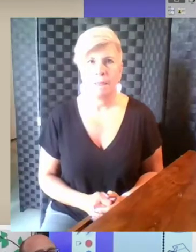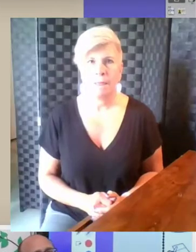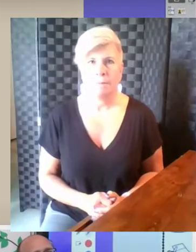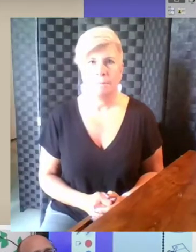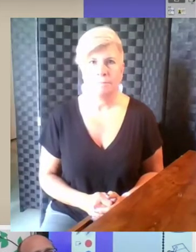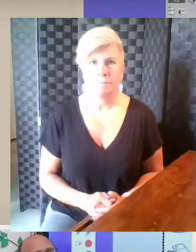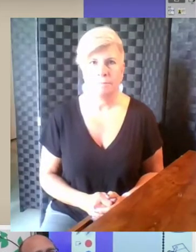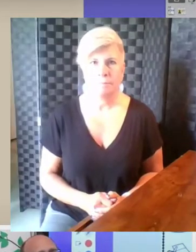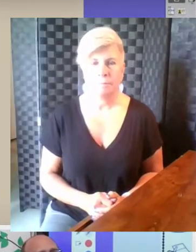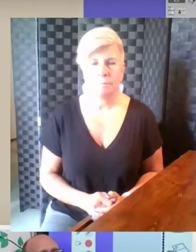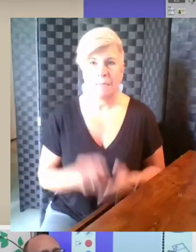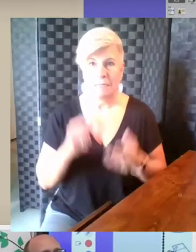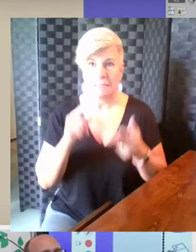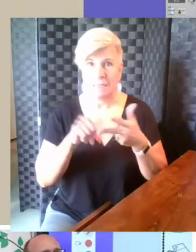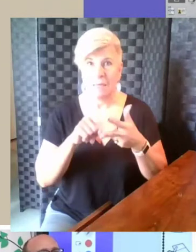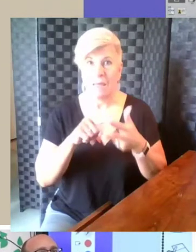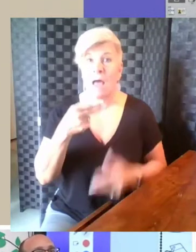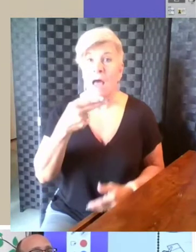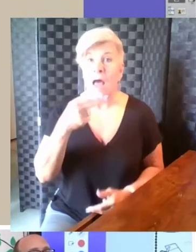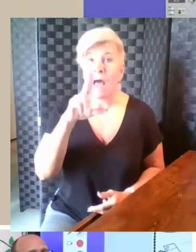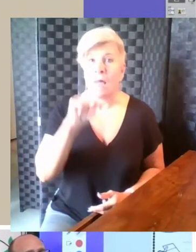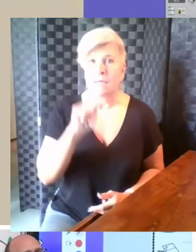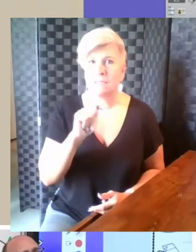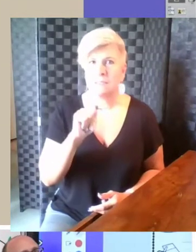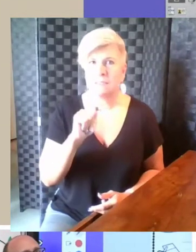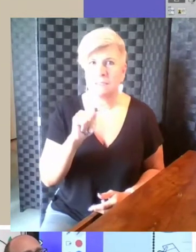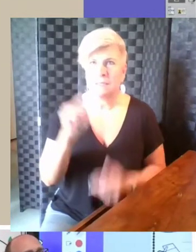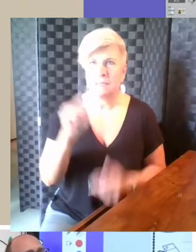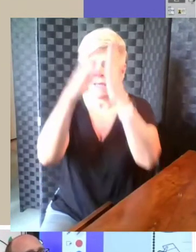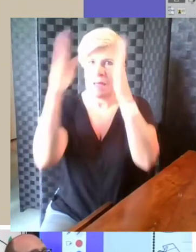Hut. What are the consonants in hut?